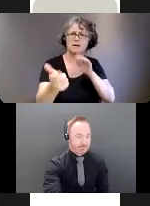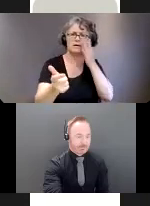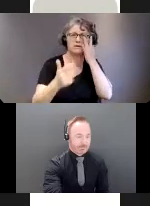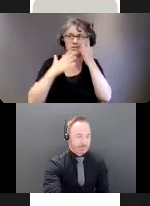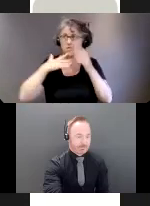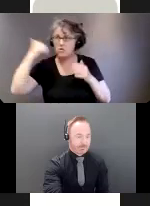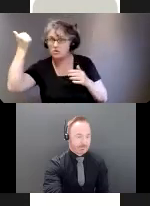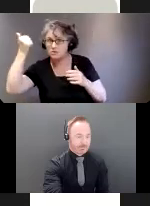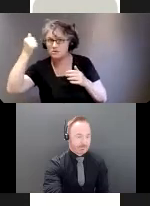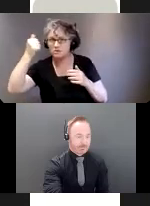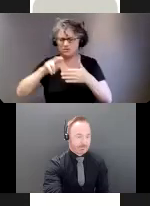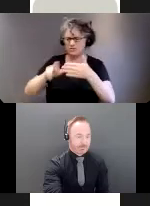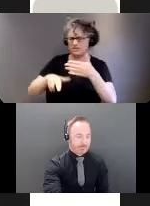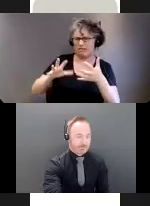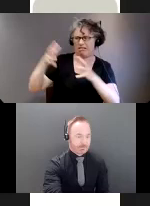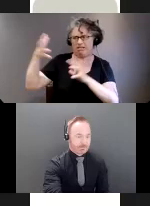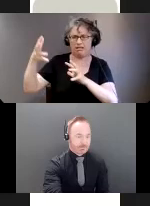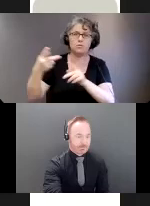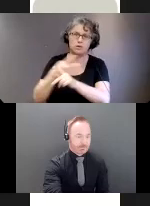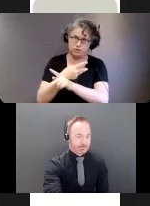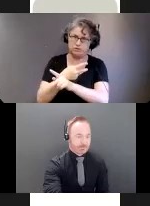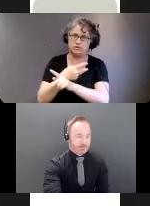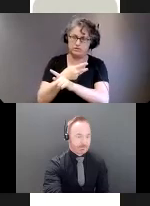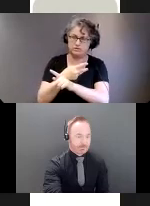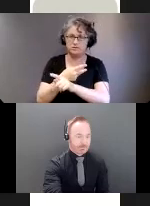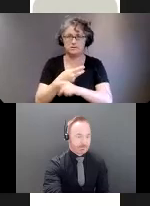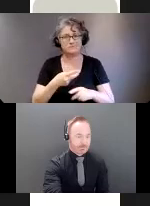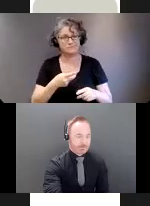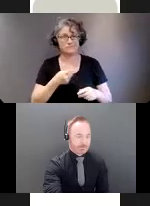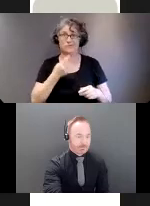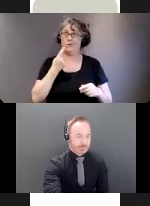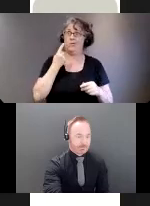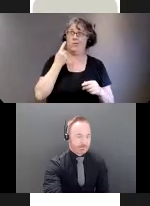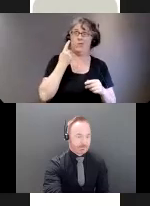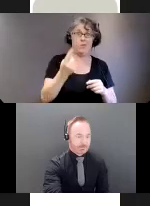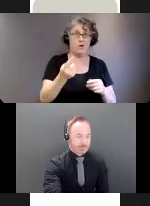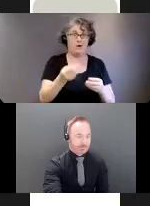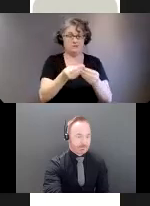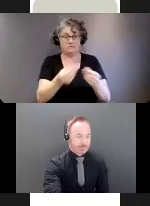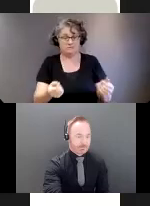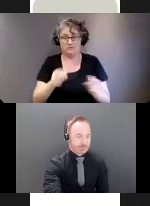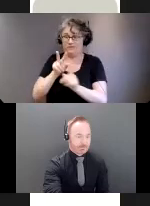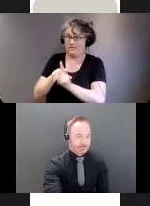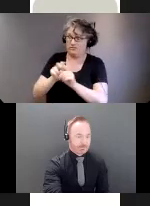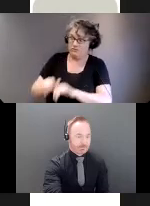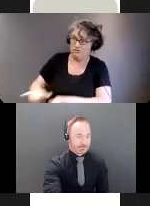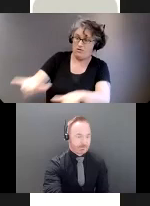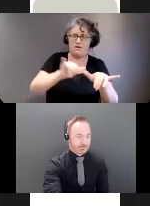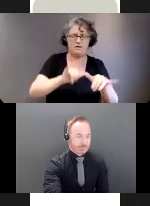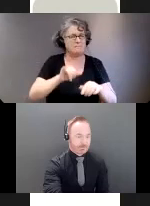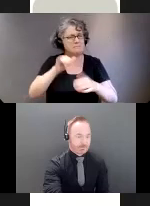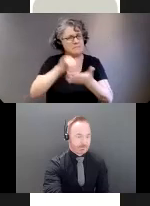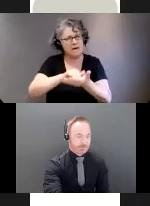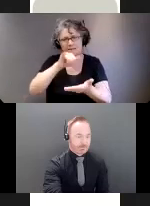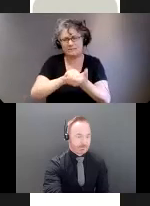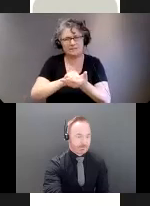for traumatic brain injury. And that one size fits all approach to managing older adults can